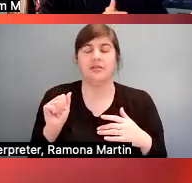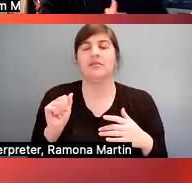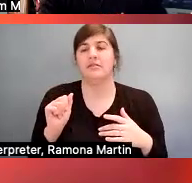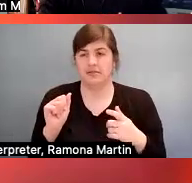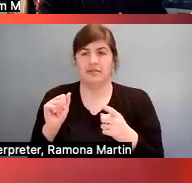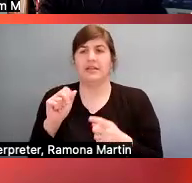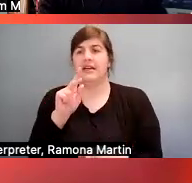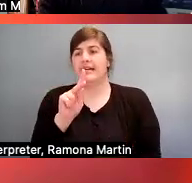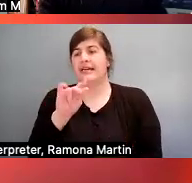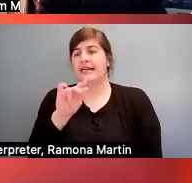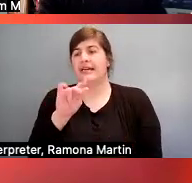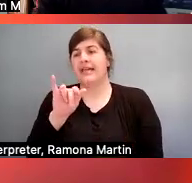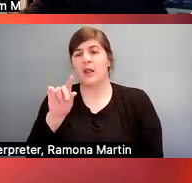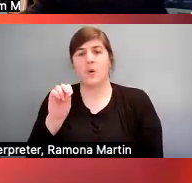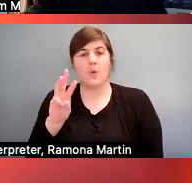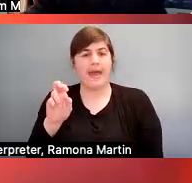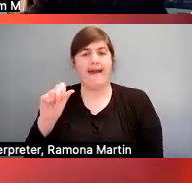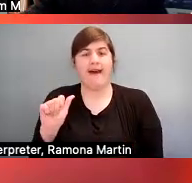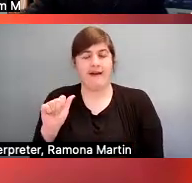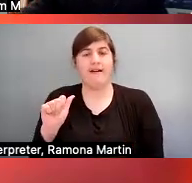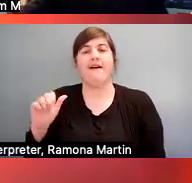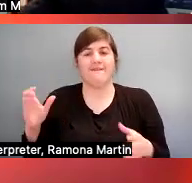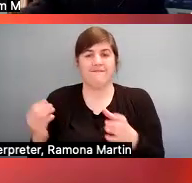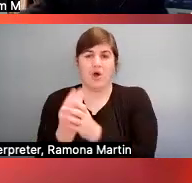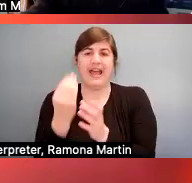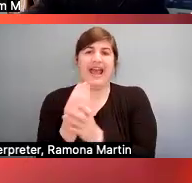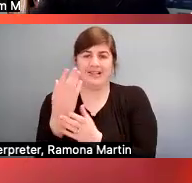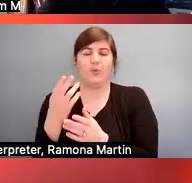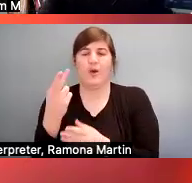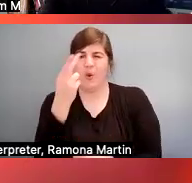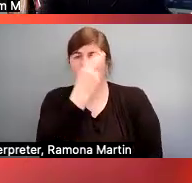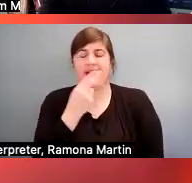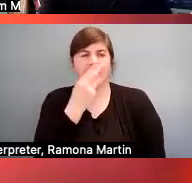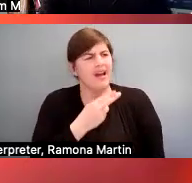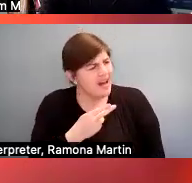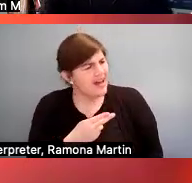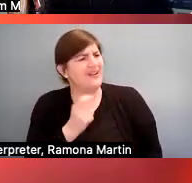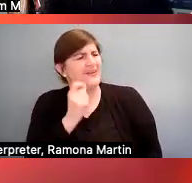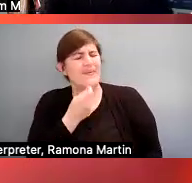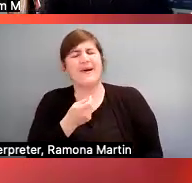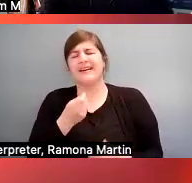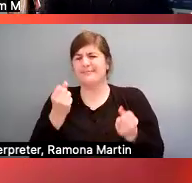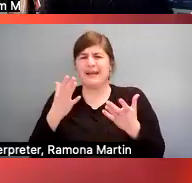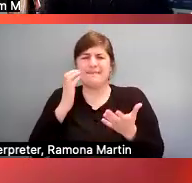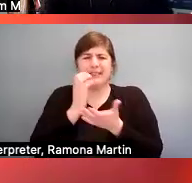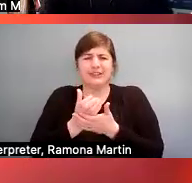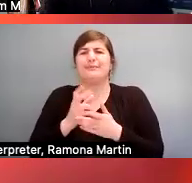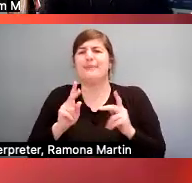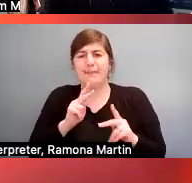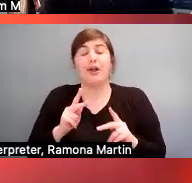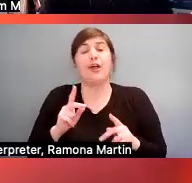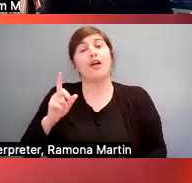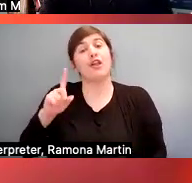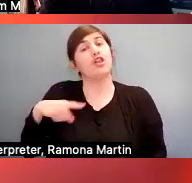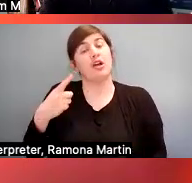on the island of Hawaii. That's so cool. That's so wild. I can't believe in some of those pictures, people were looked to be very,